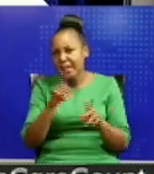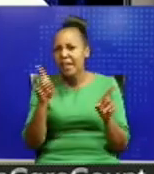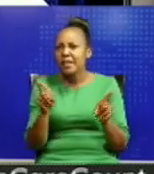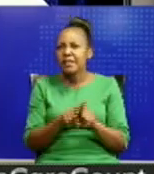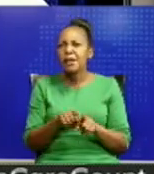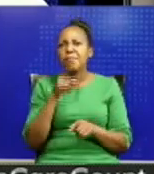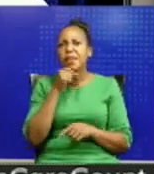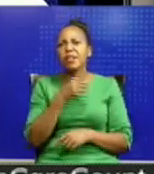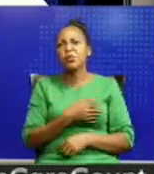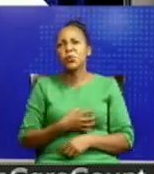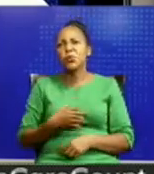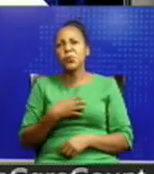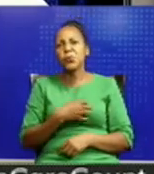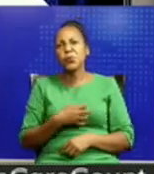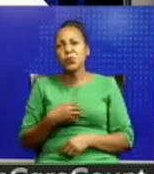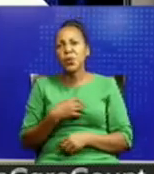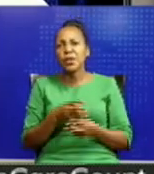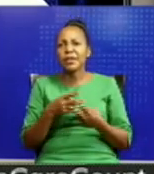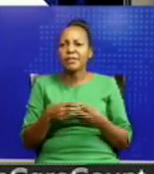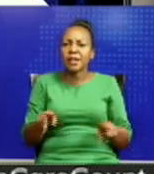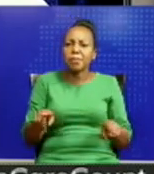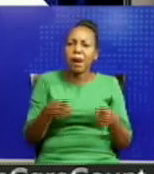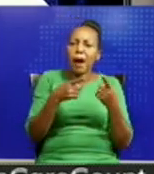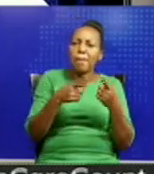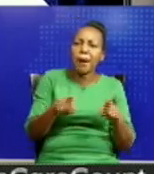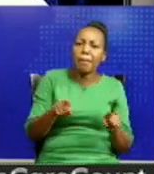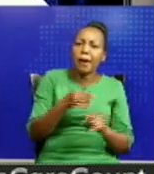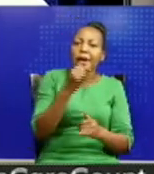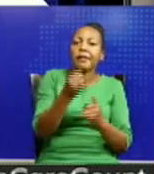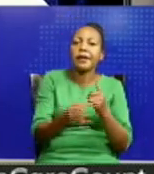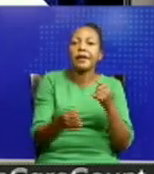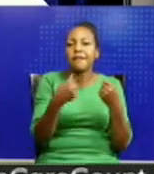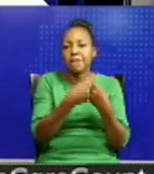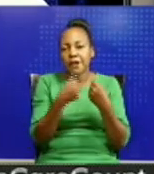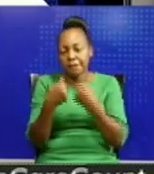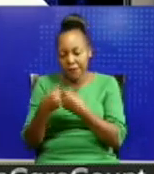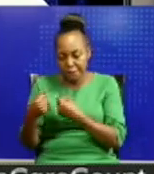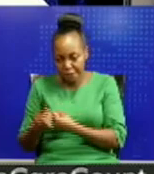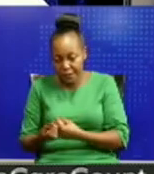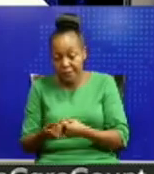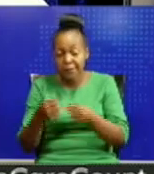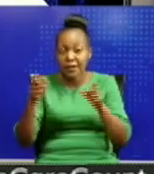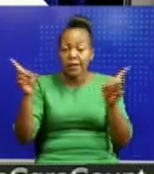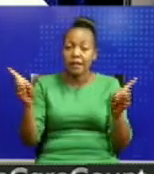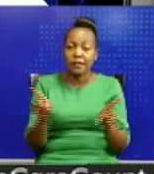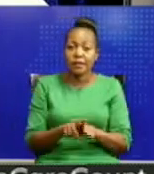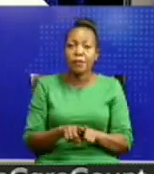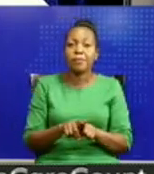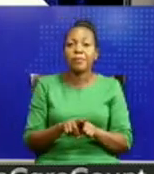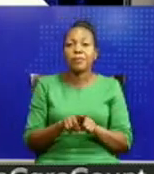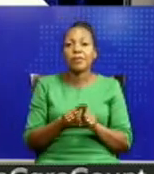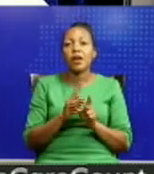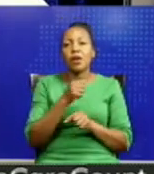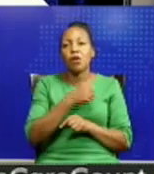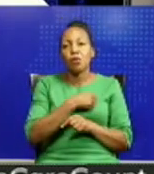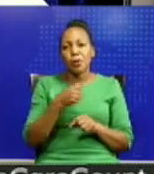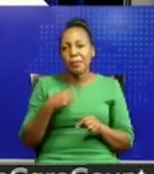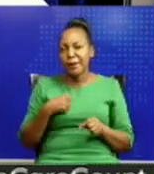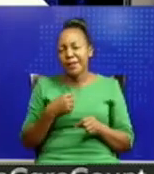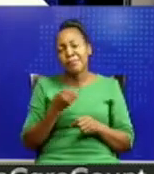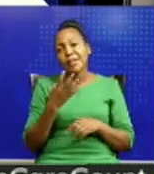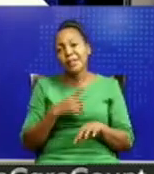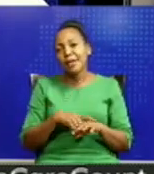also brings about conflicts which may end up in fights. We also find, of course, women get